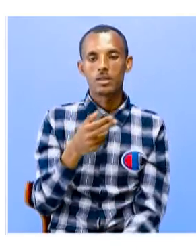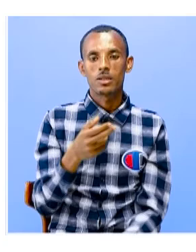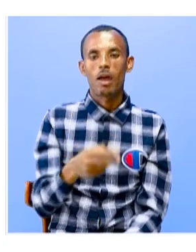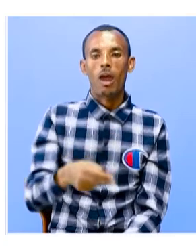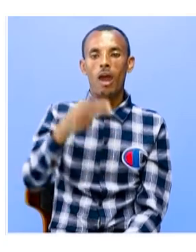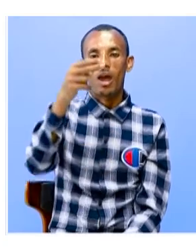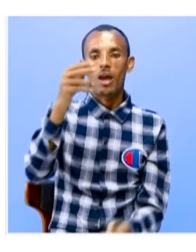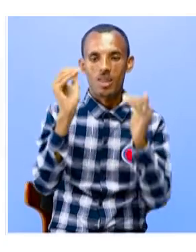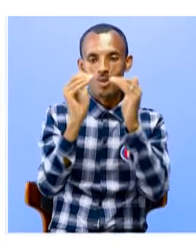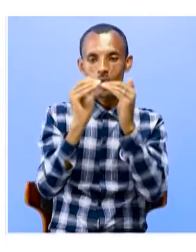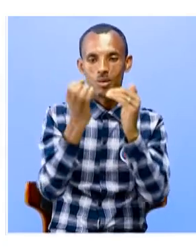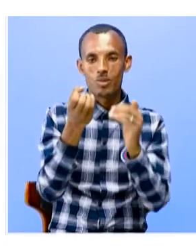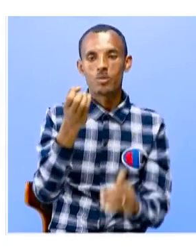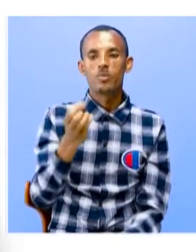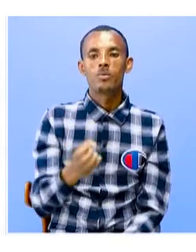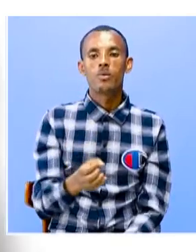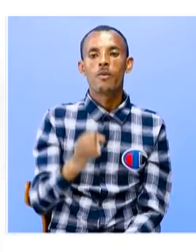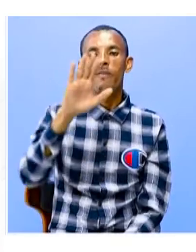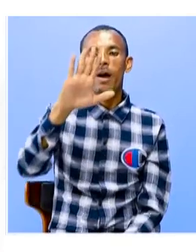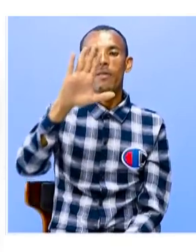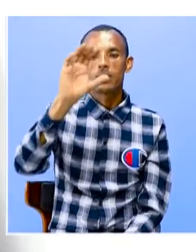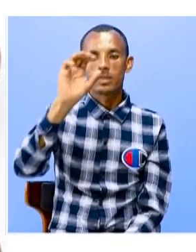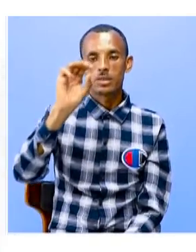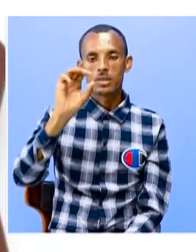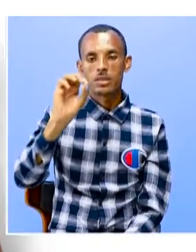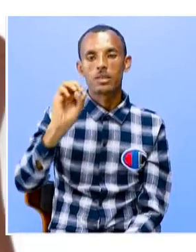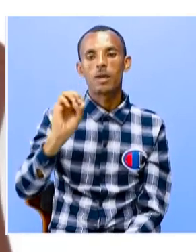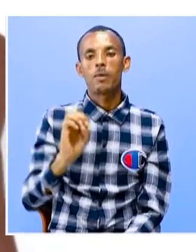and the height is 80, it is 5 centimeter.